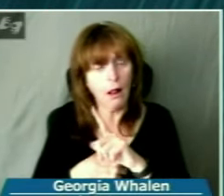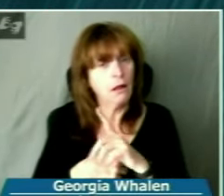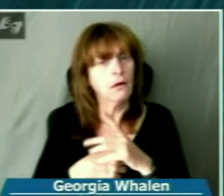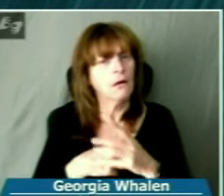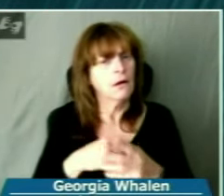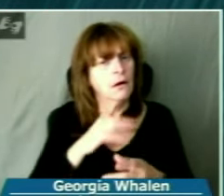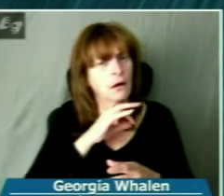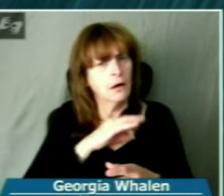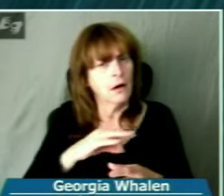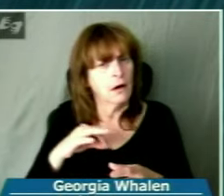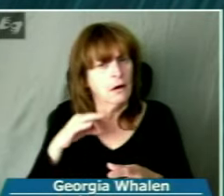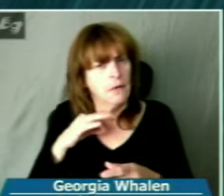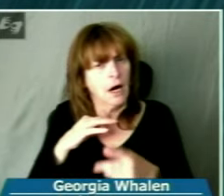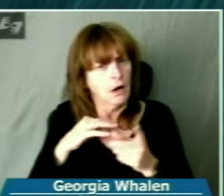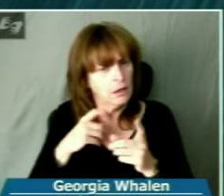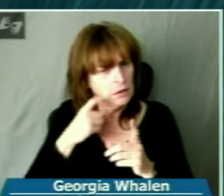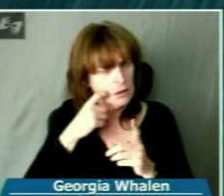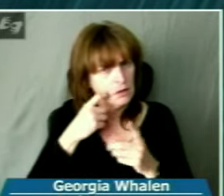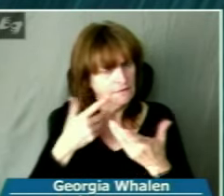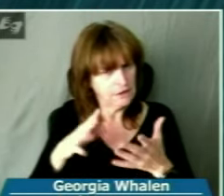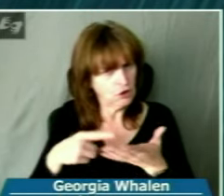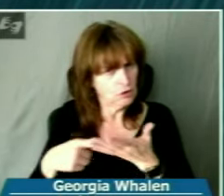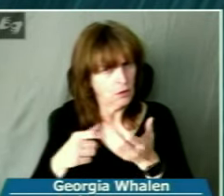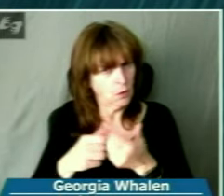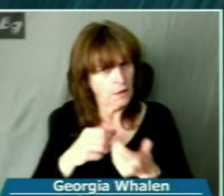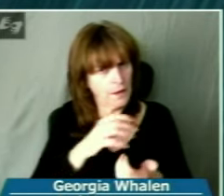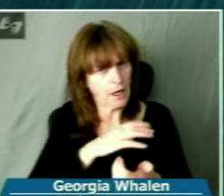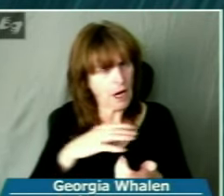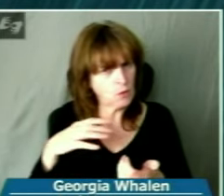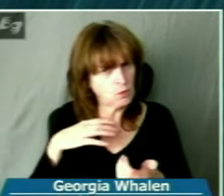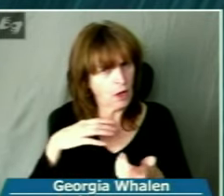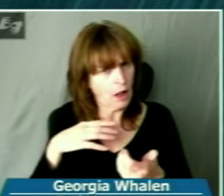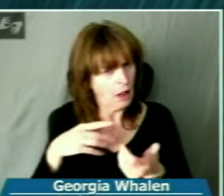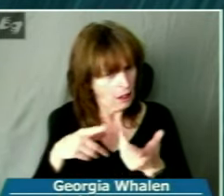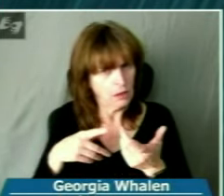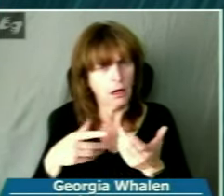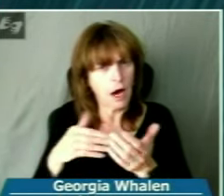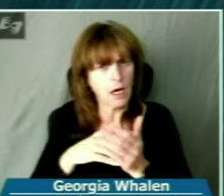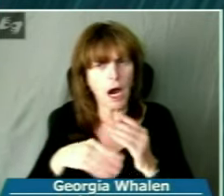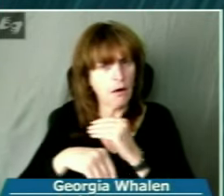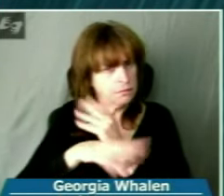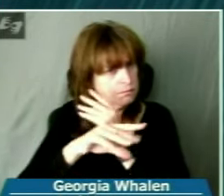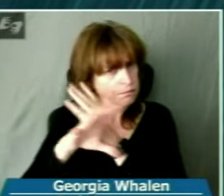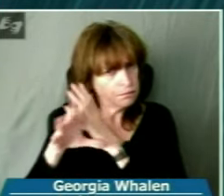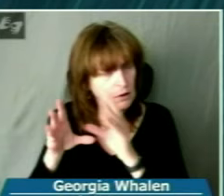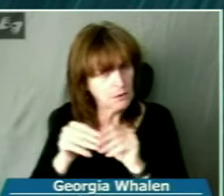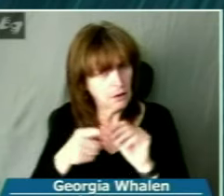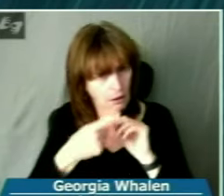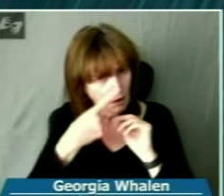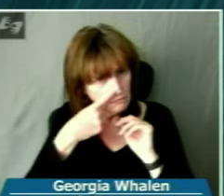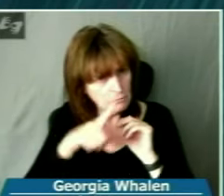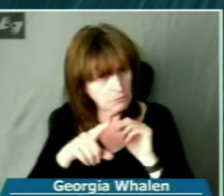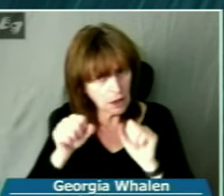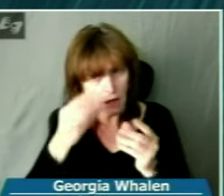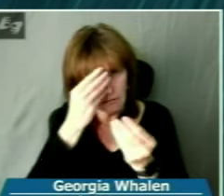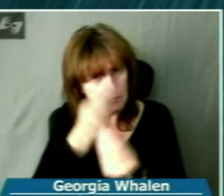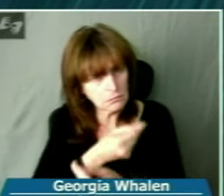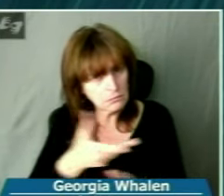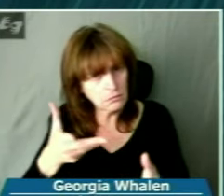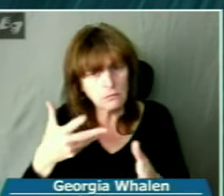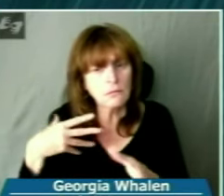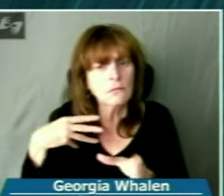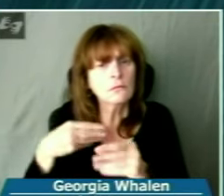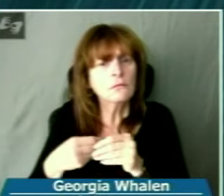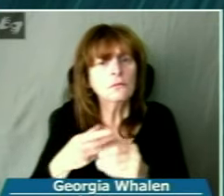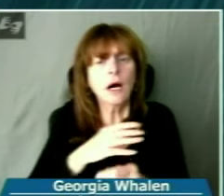you just got out of it, City Council held another virtual council meeting. Would you mind giving us an update on the meeting and highlight any important